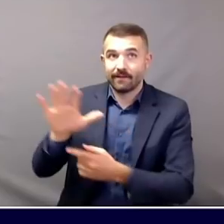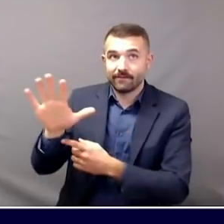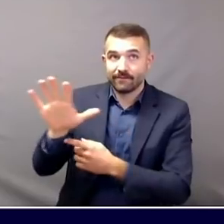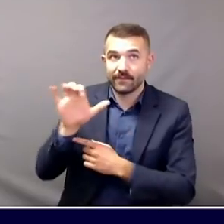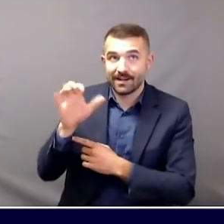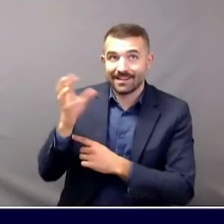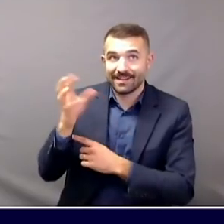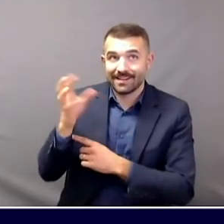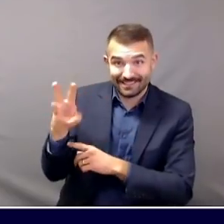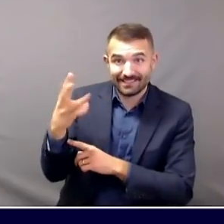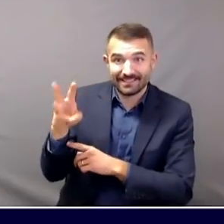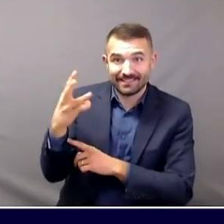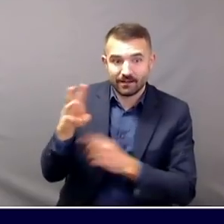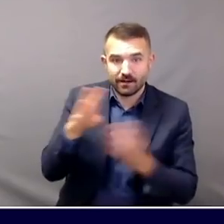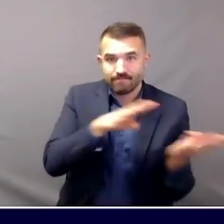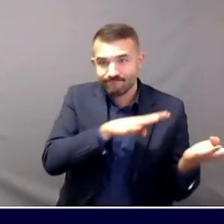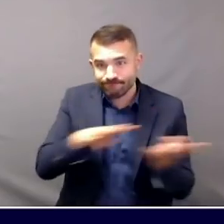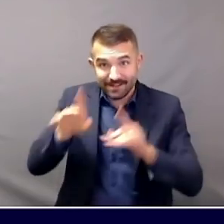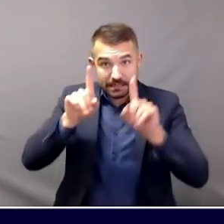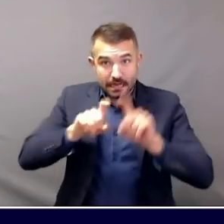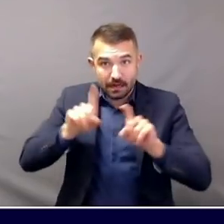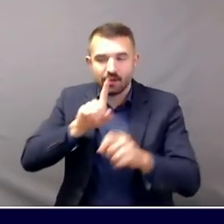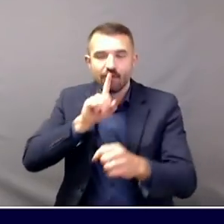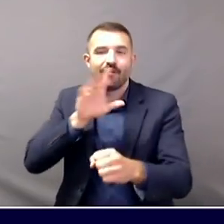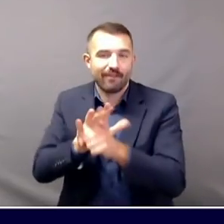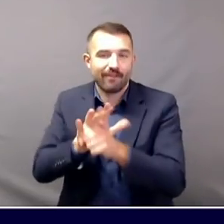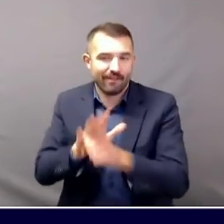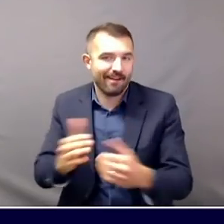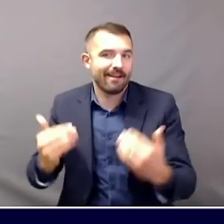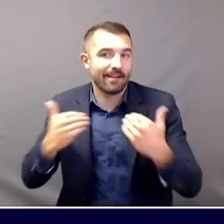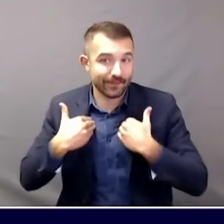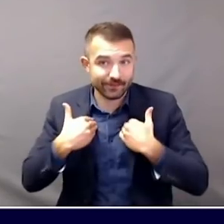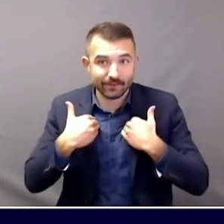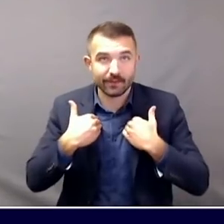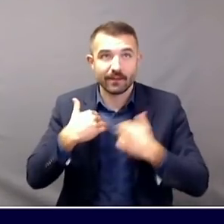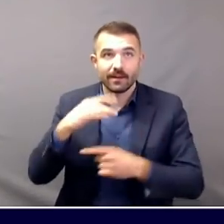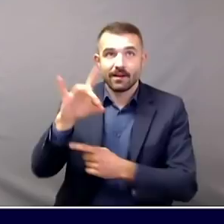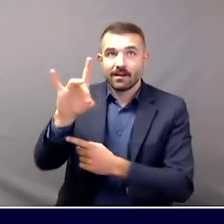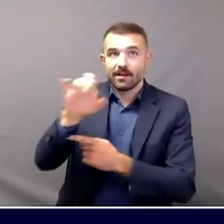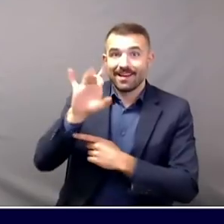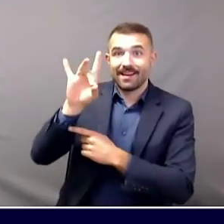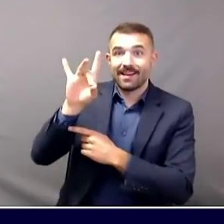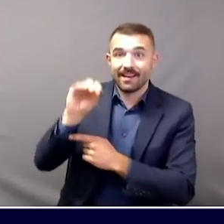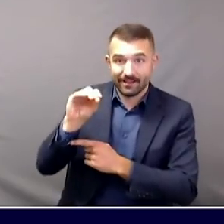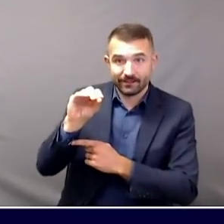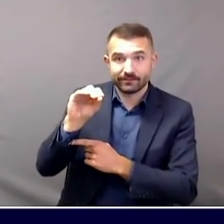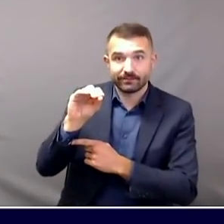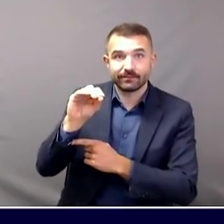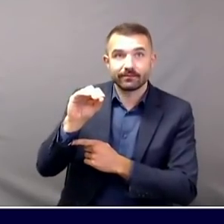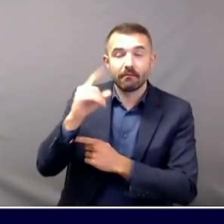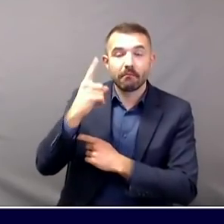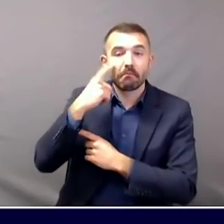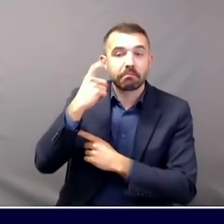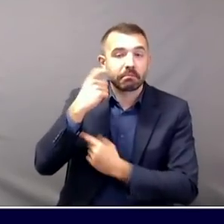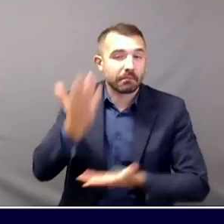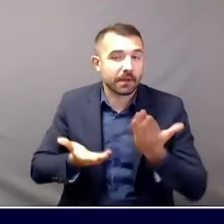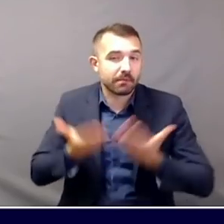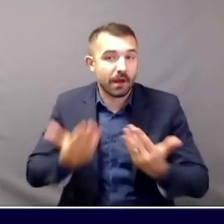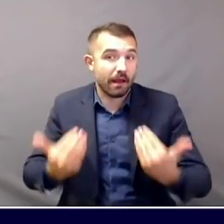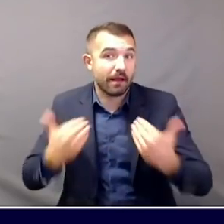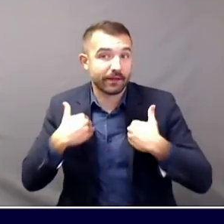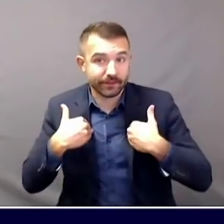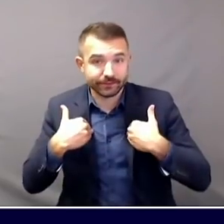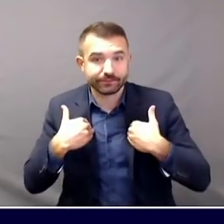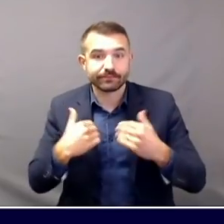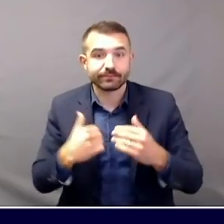7,516 are confirmed cases, and 880 are probable cases. As I mentioned a moment ago, we've